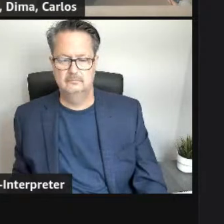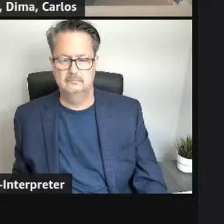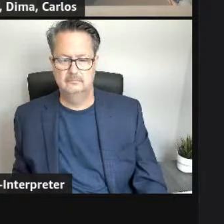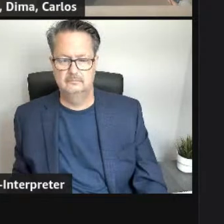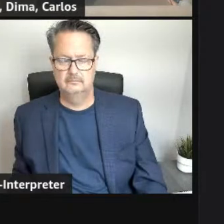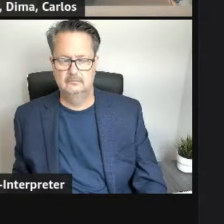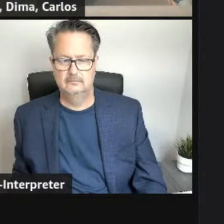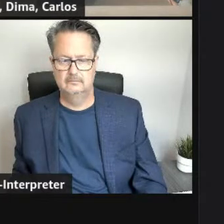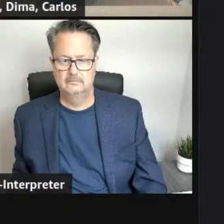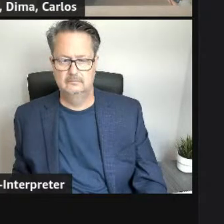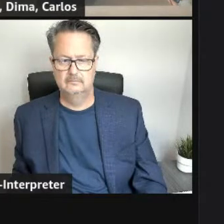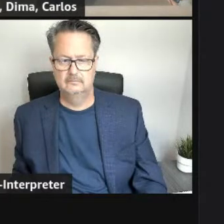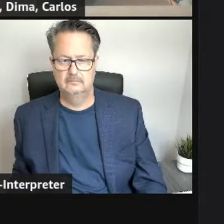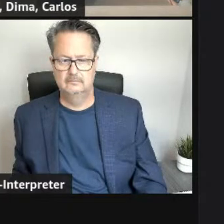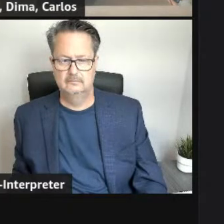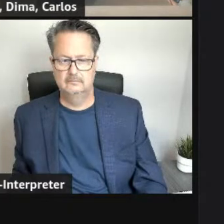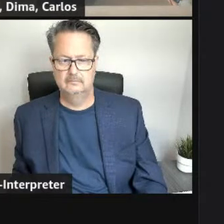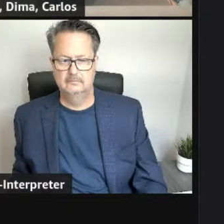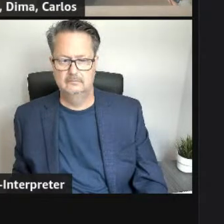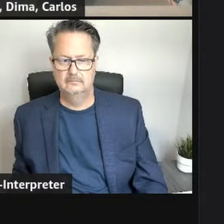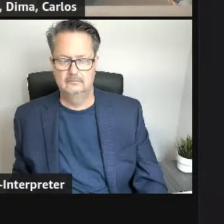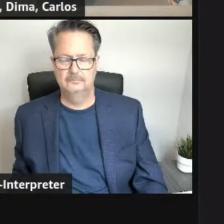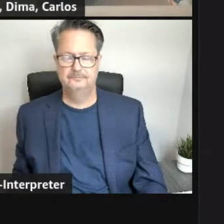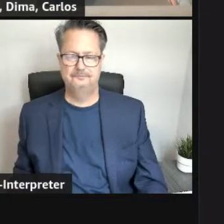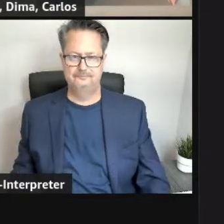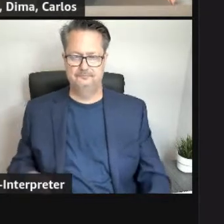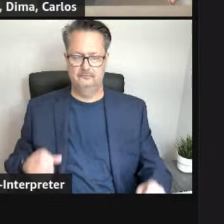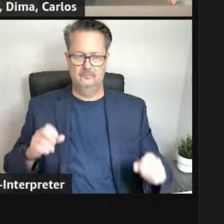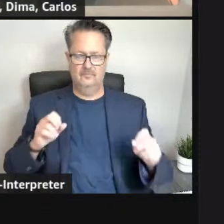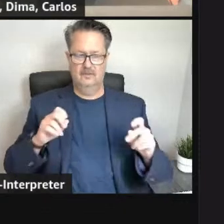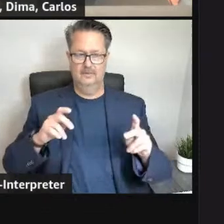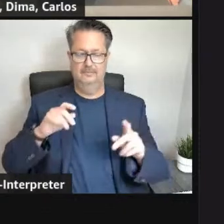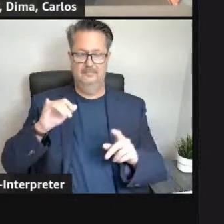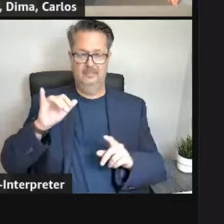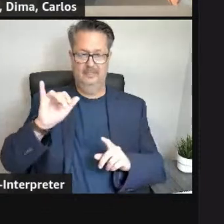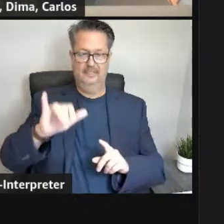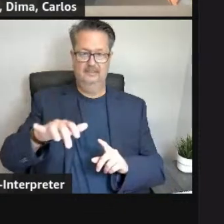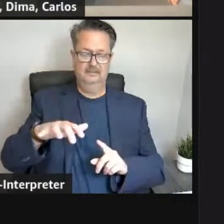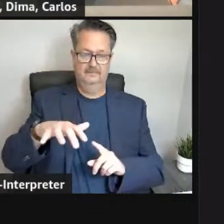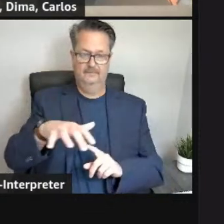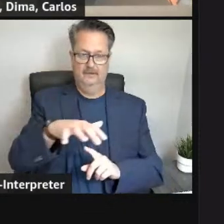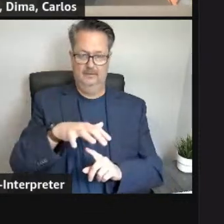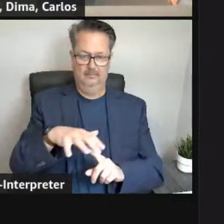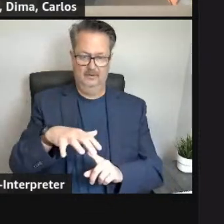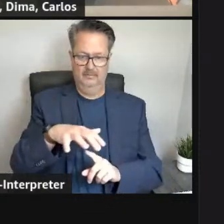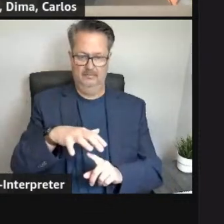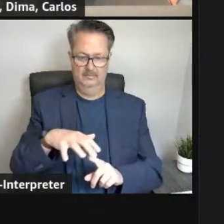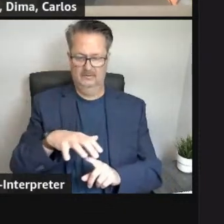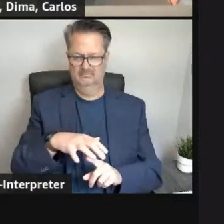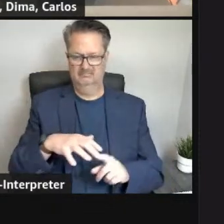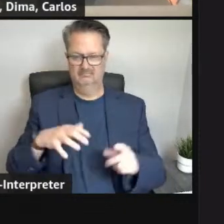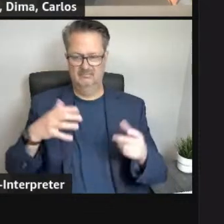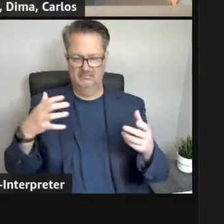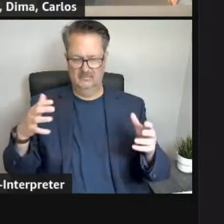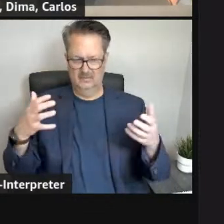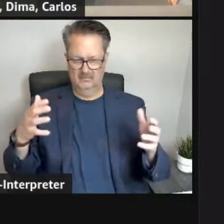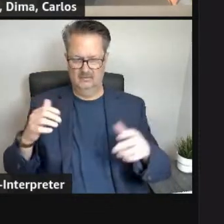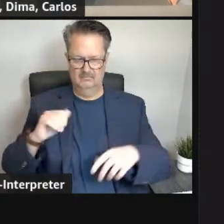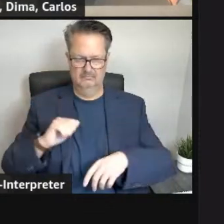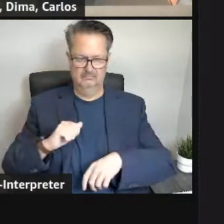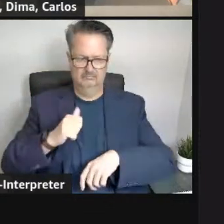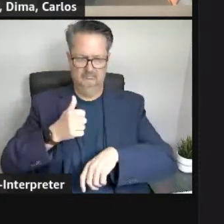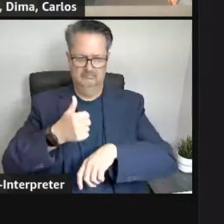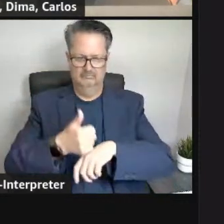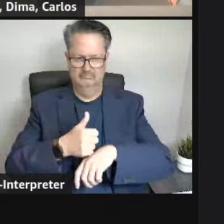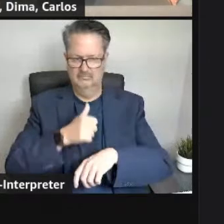So it's set up. Yeah, okay, so this environment, this environment is already set up, so I don't need to